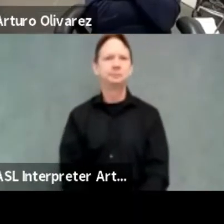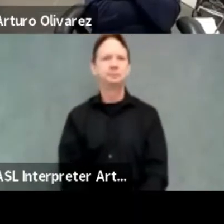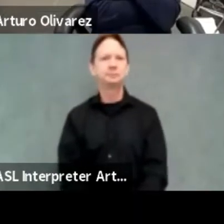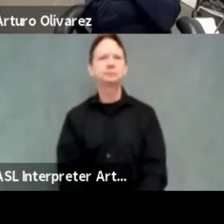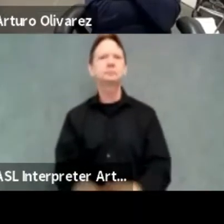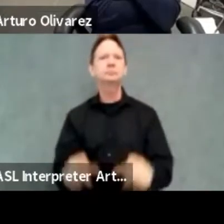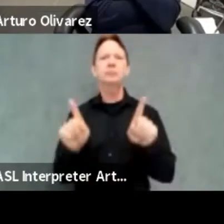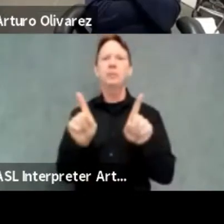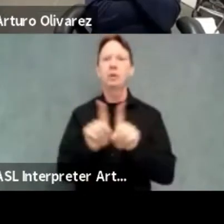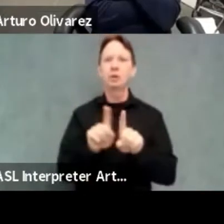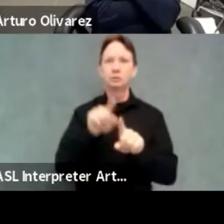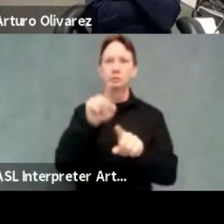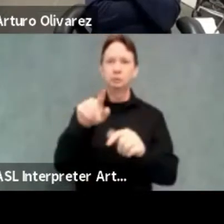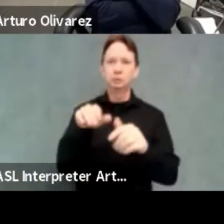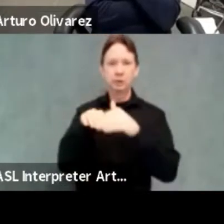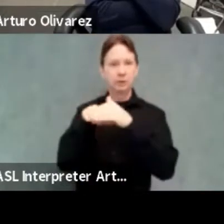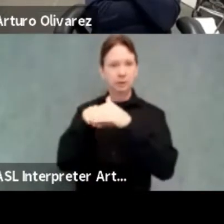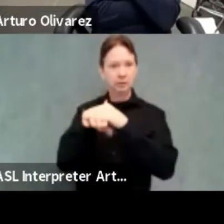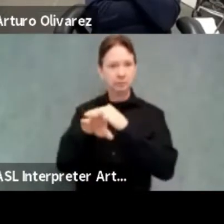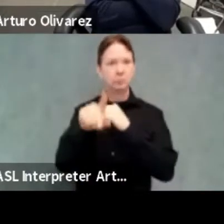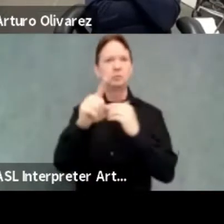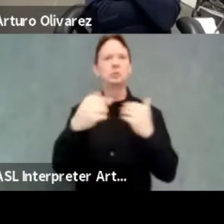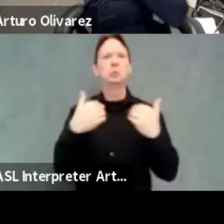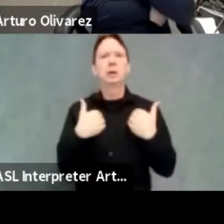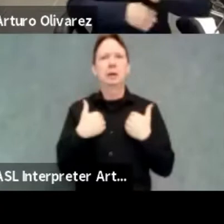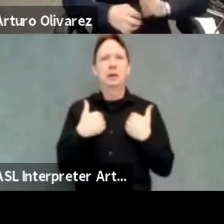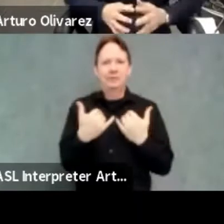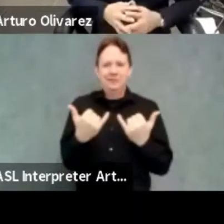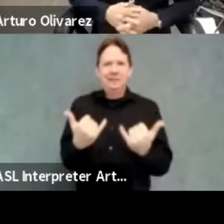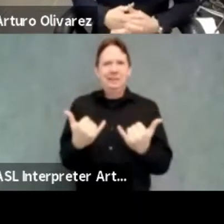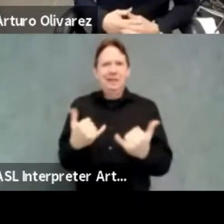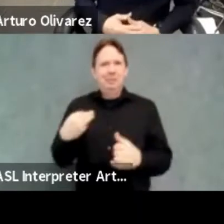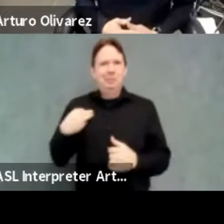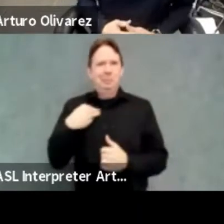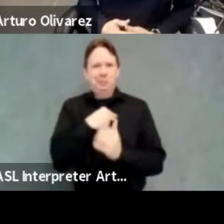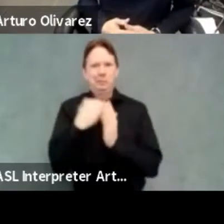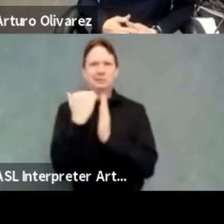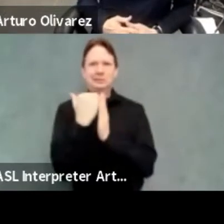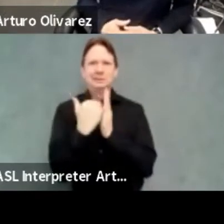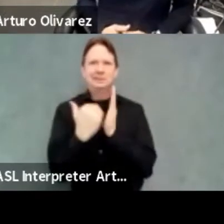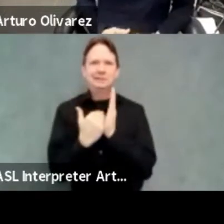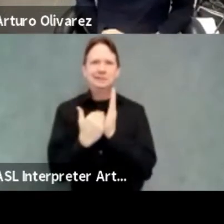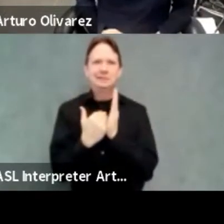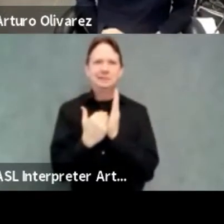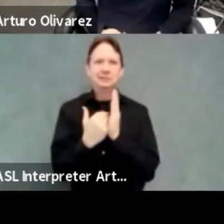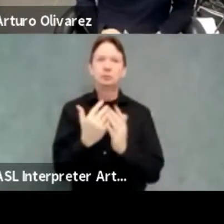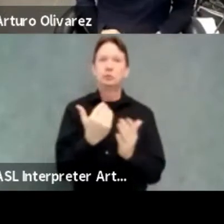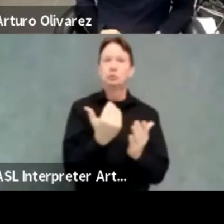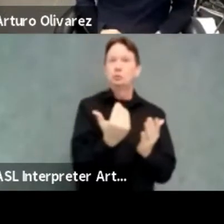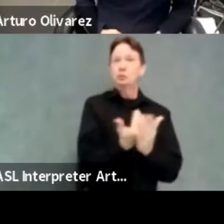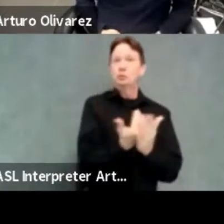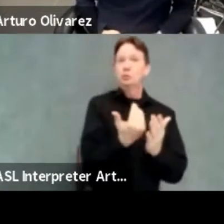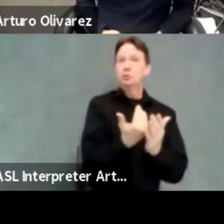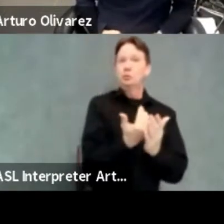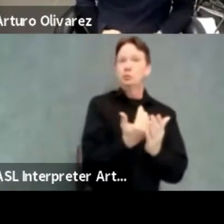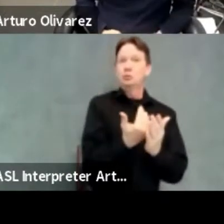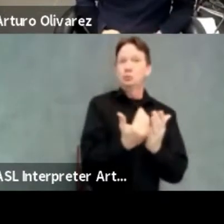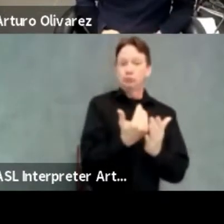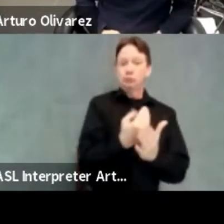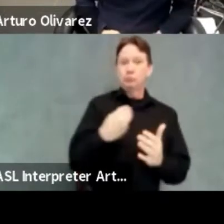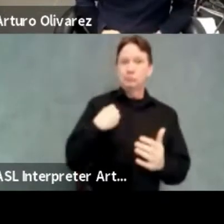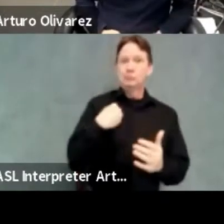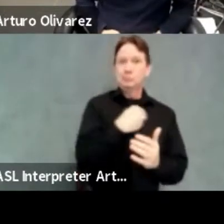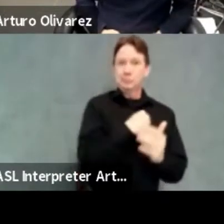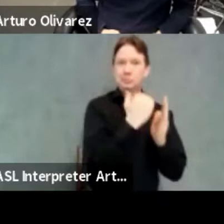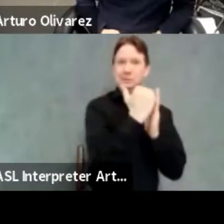members as well. These lists are downloadable, so you can actually use that as a way to contact members. I do recommend